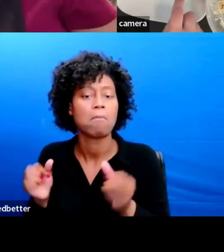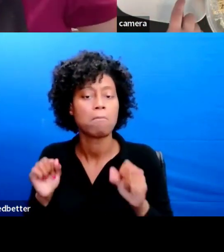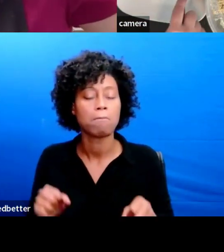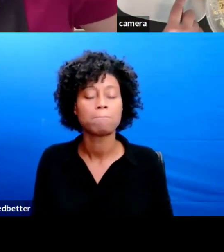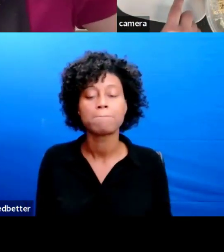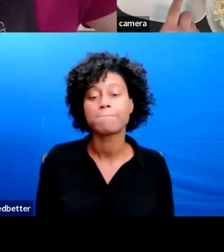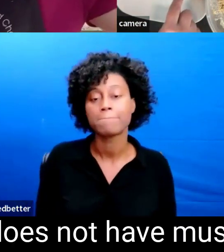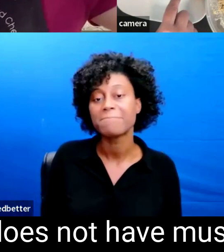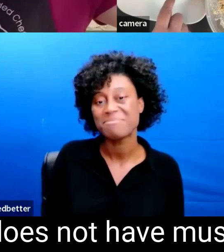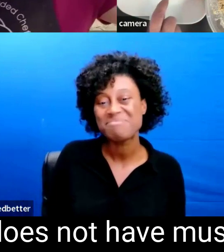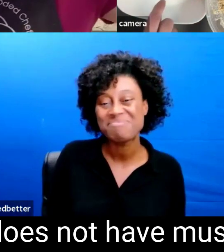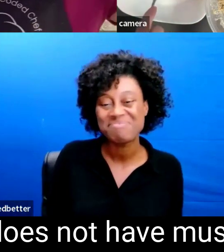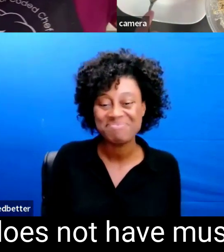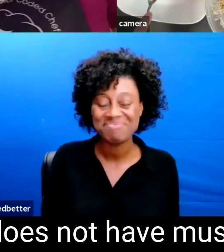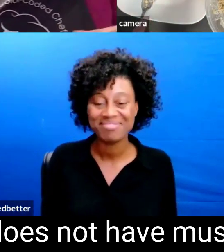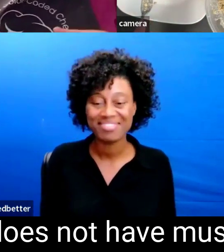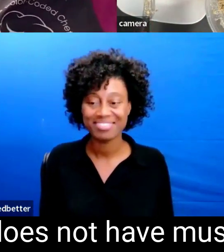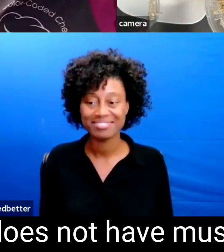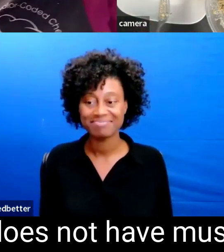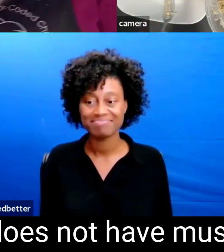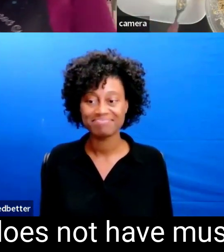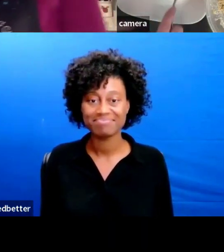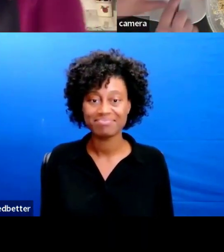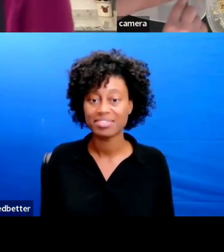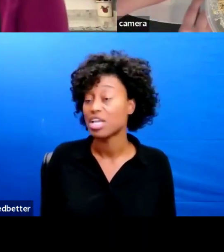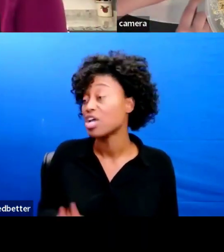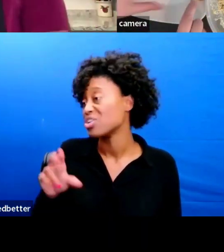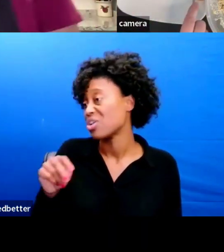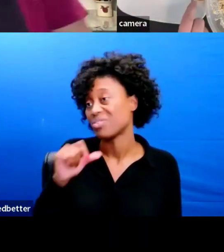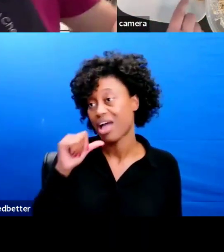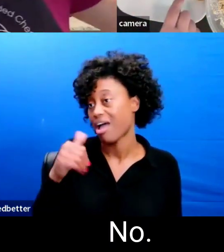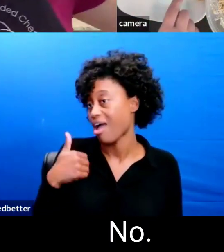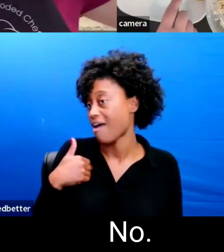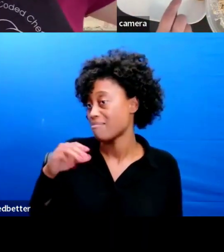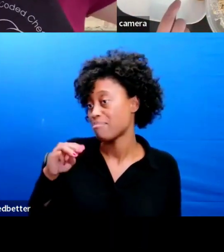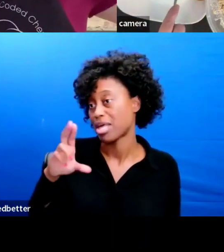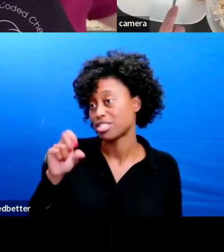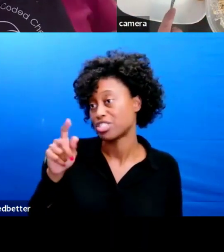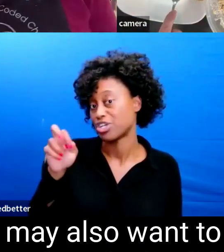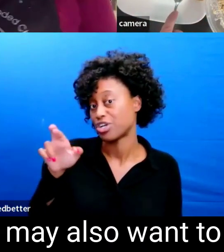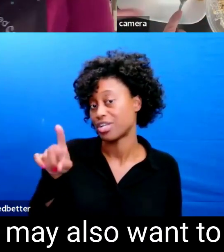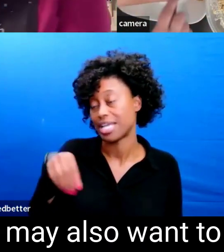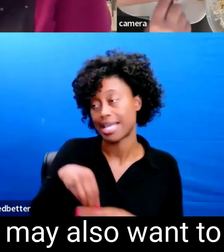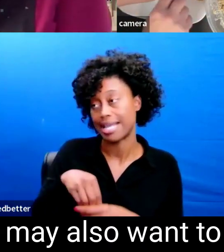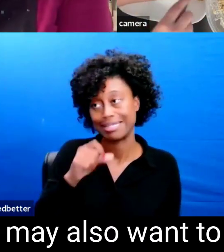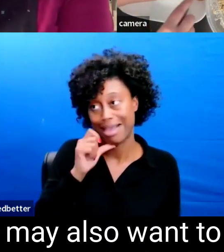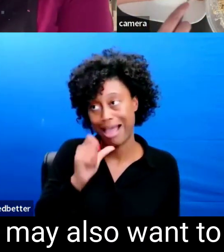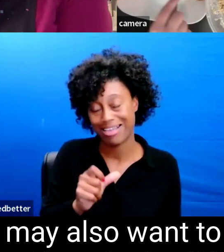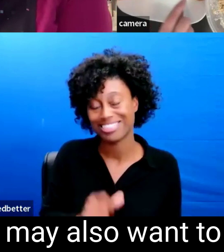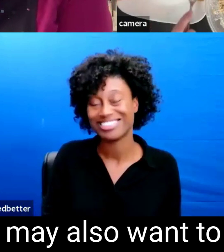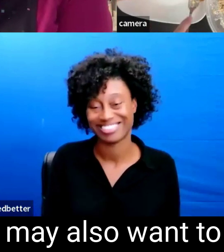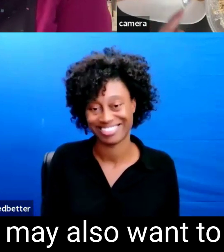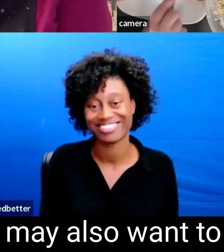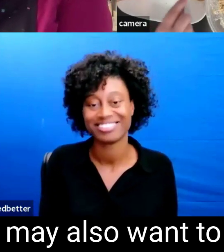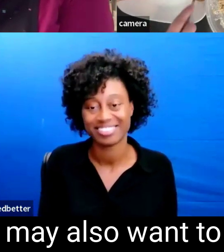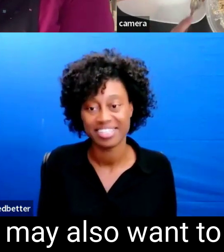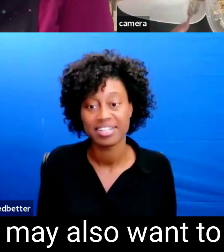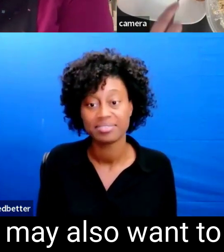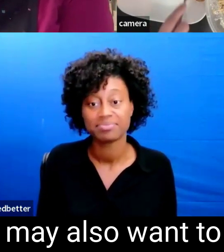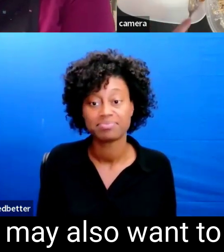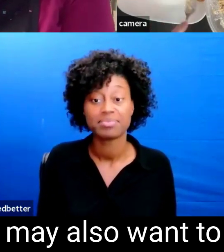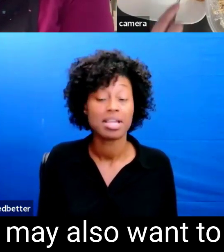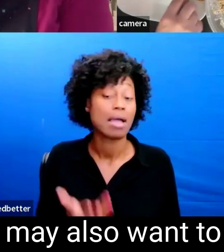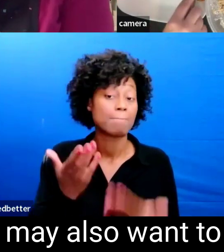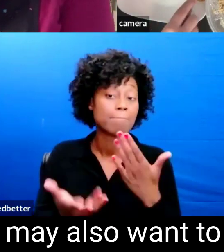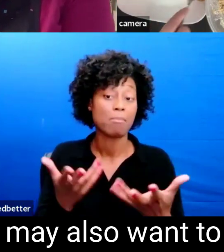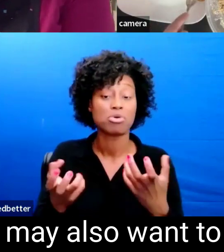No, this one does not have mustard in it, honey. No. And then you may also want to serve